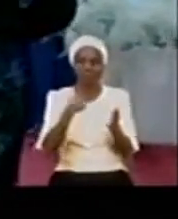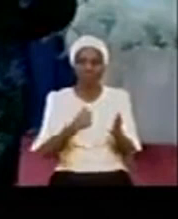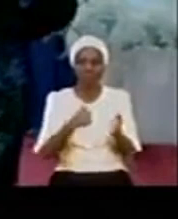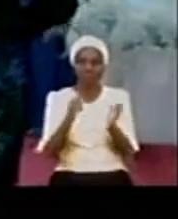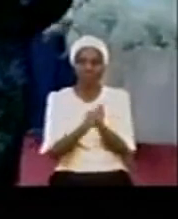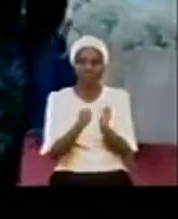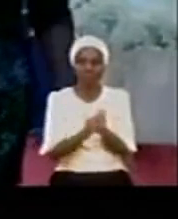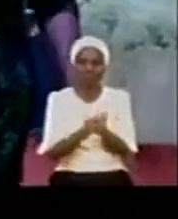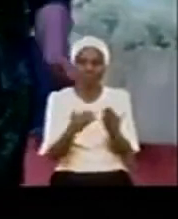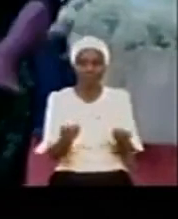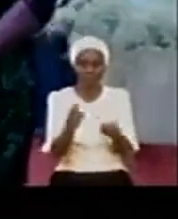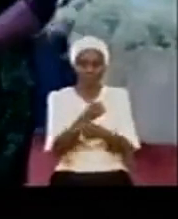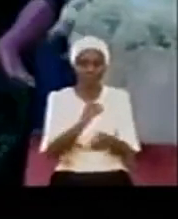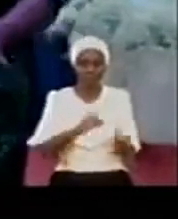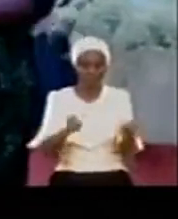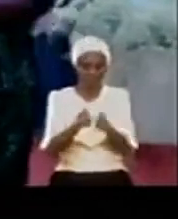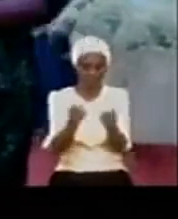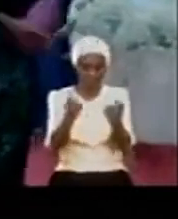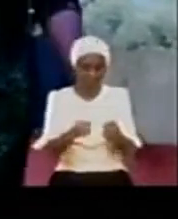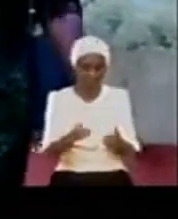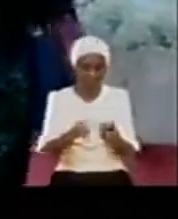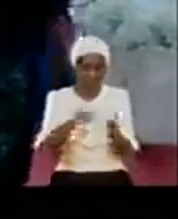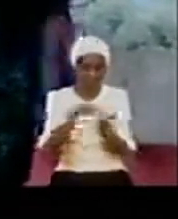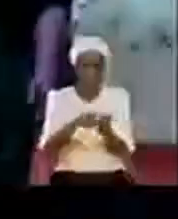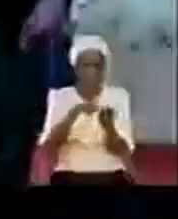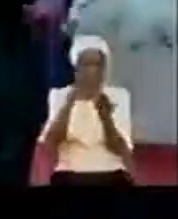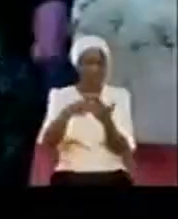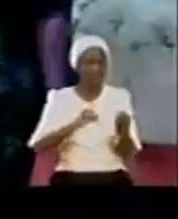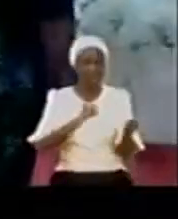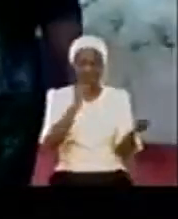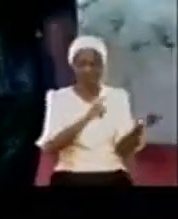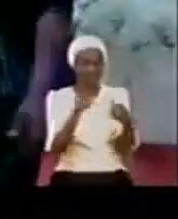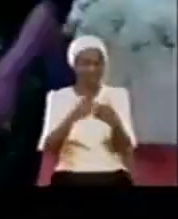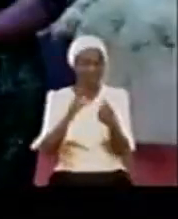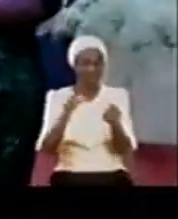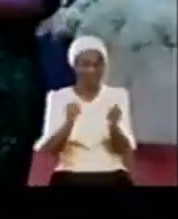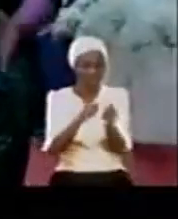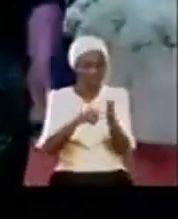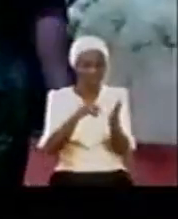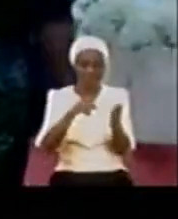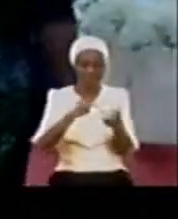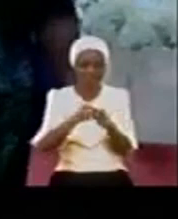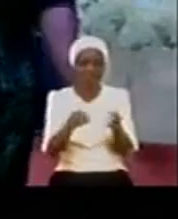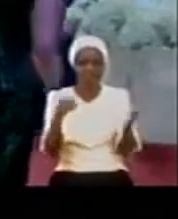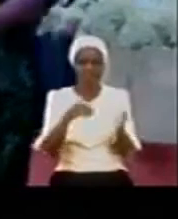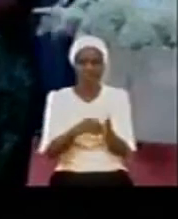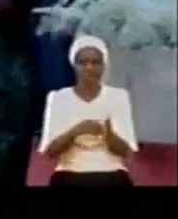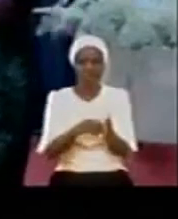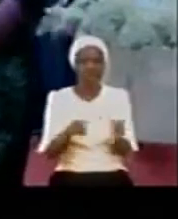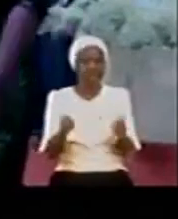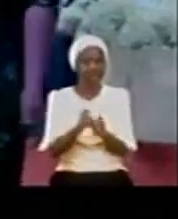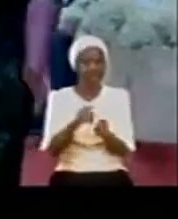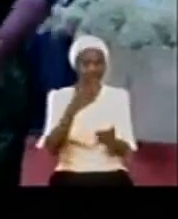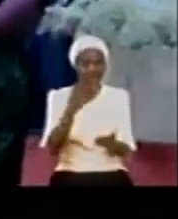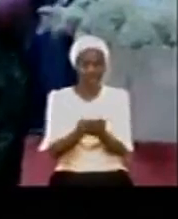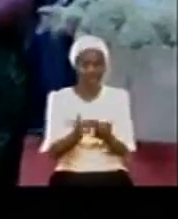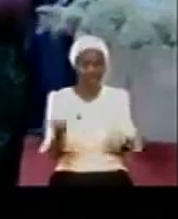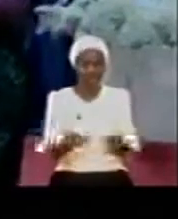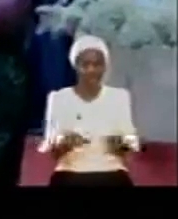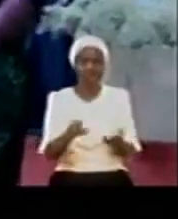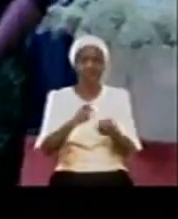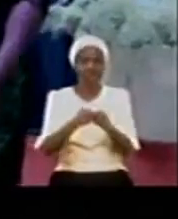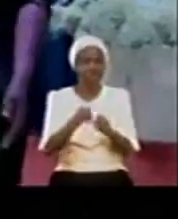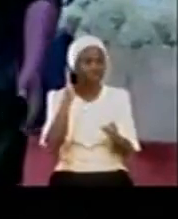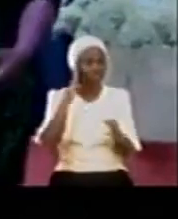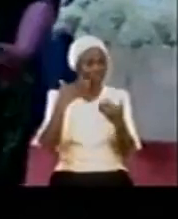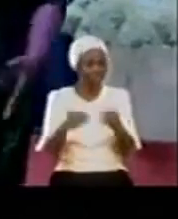again. In short, as I've reached here, the problem is over. I say, amen. Then after the program, we went back home. Yesterday, he